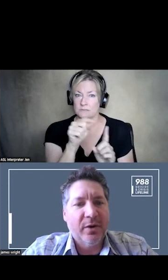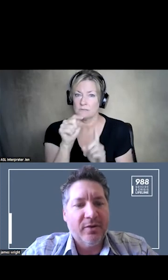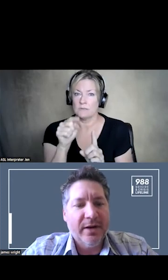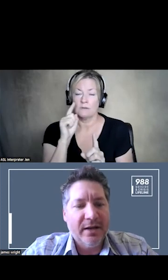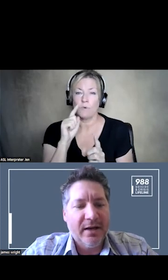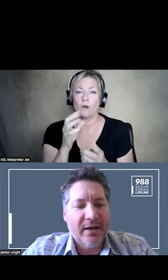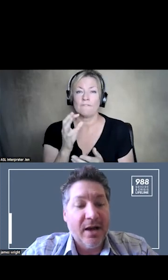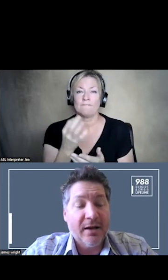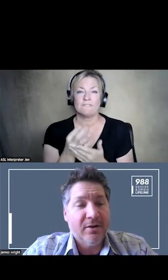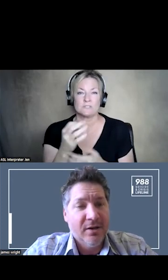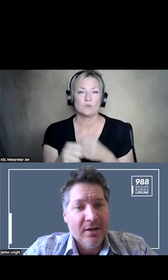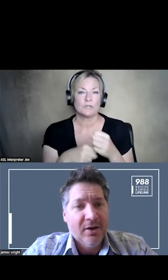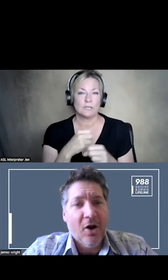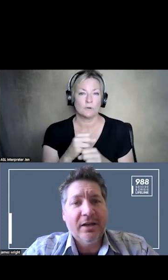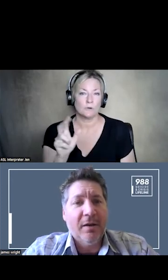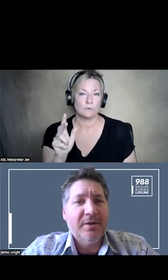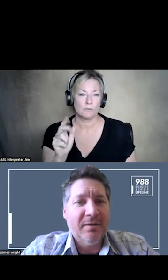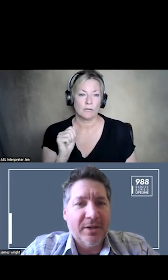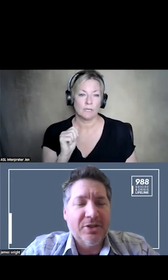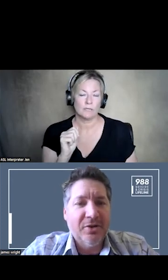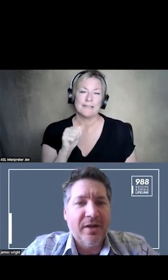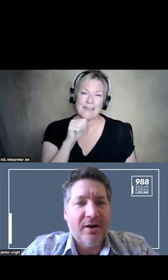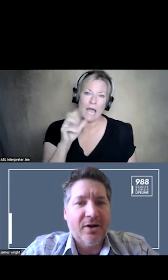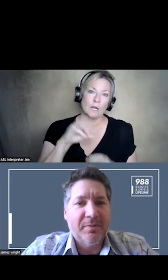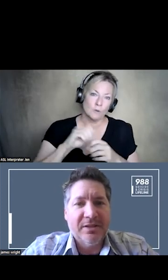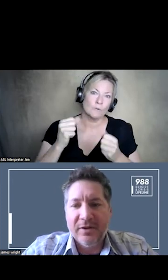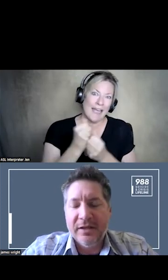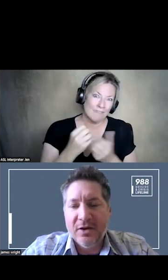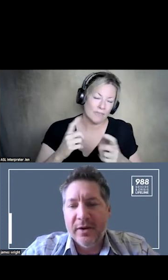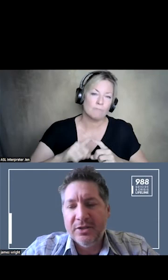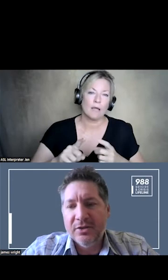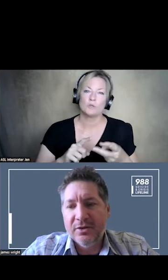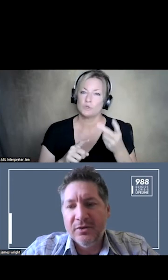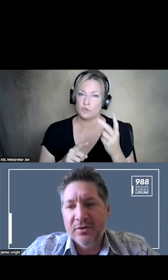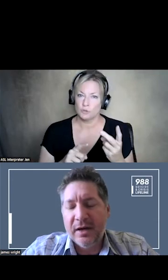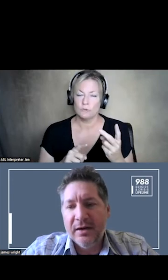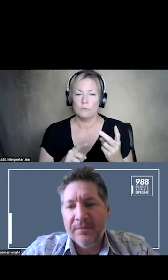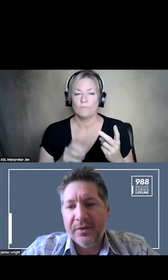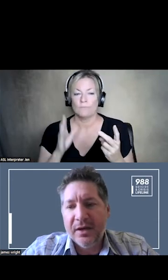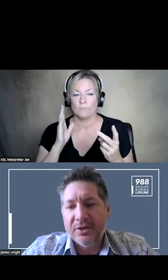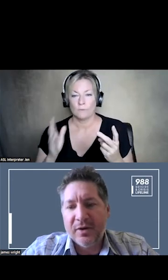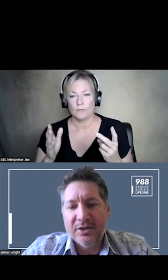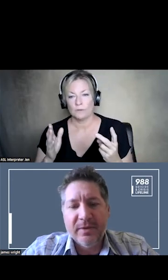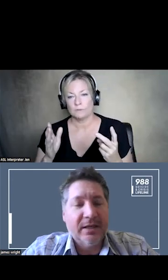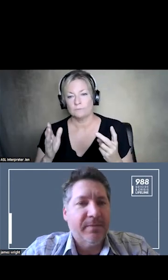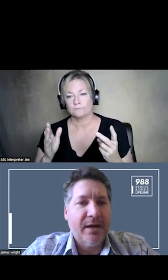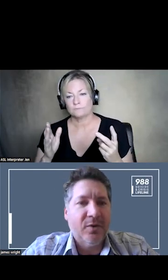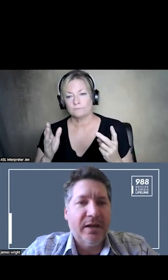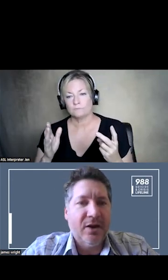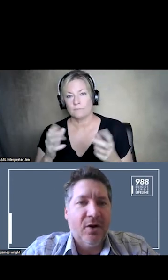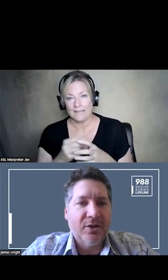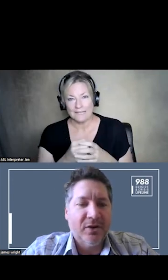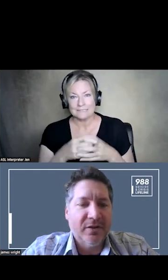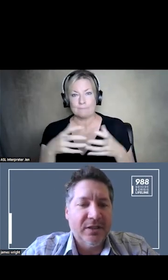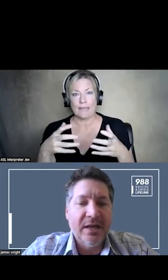year 23 and not all encompassing, but two that are specifically going to try to be expanded